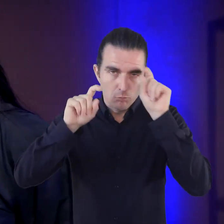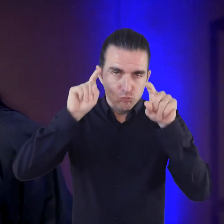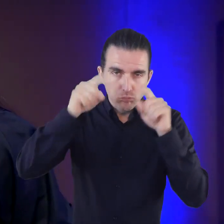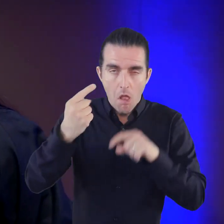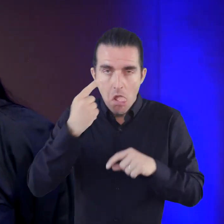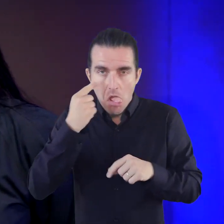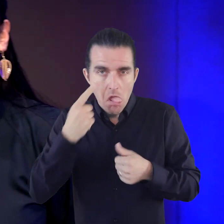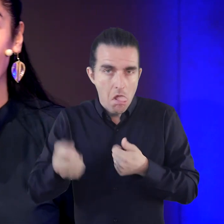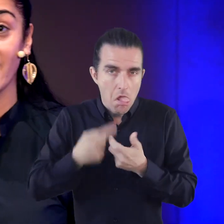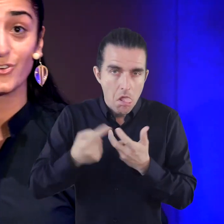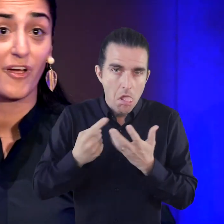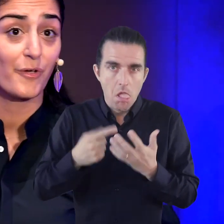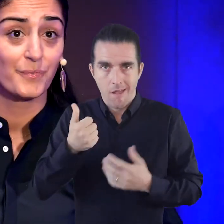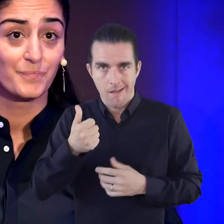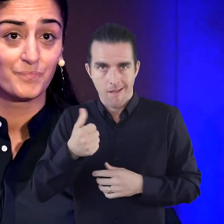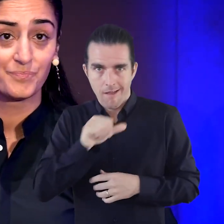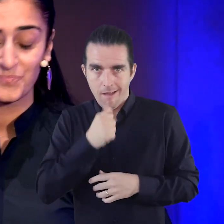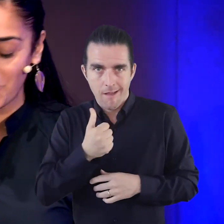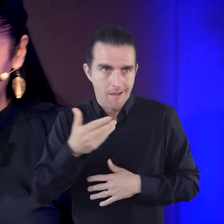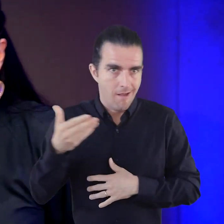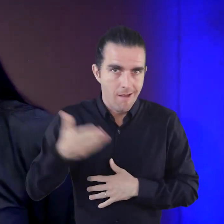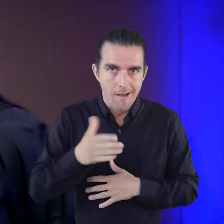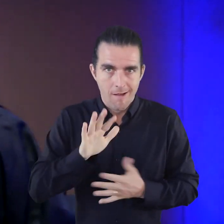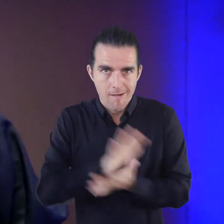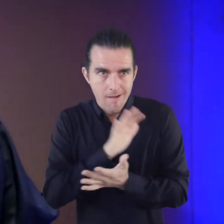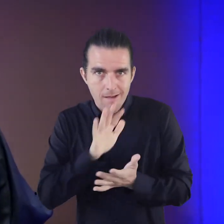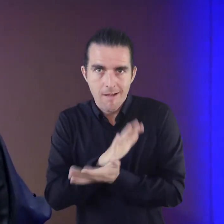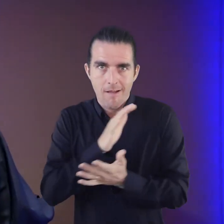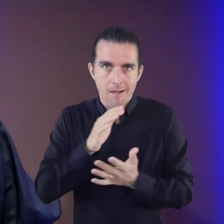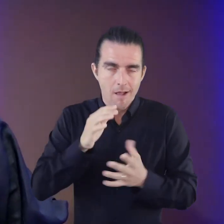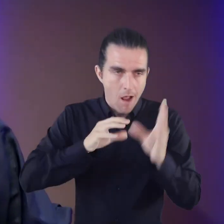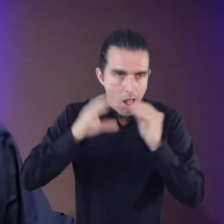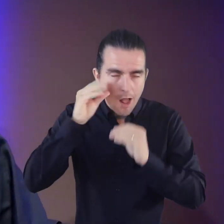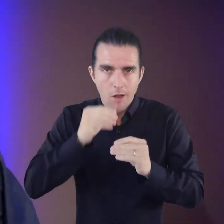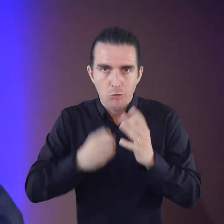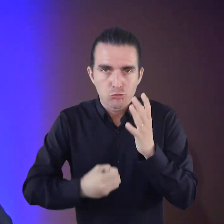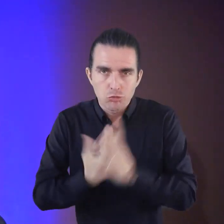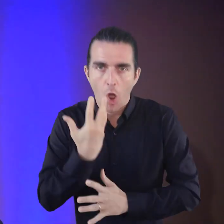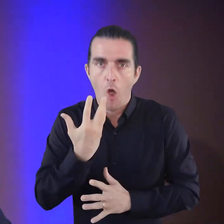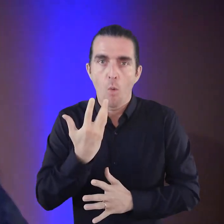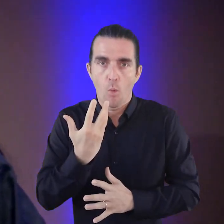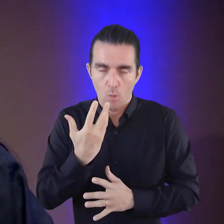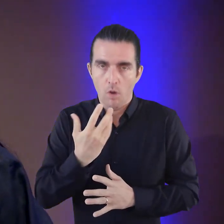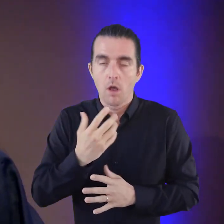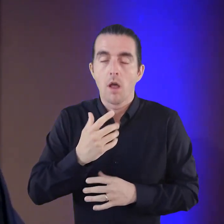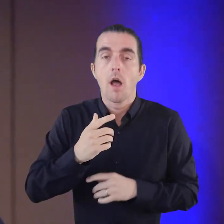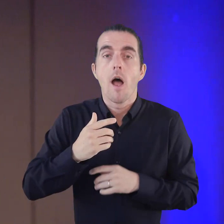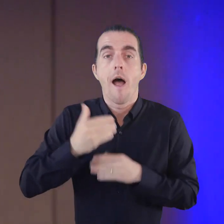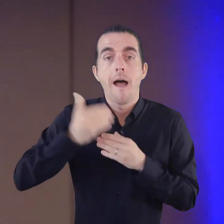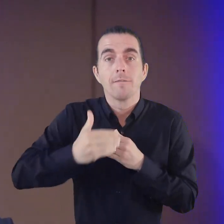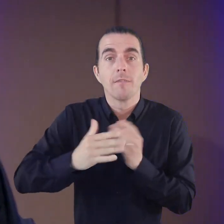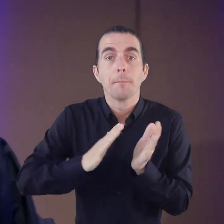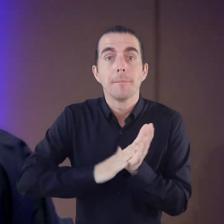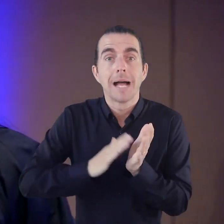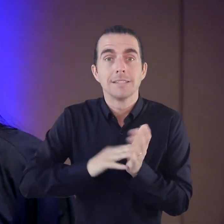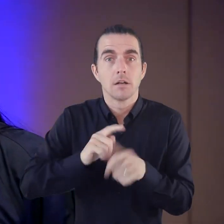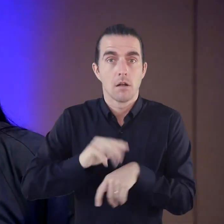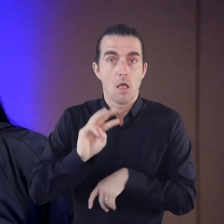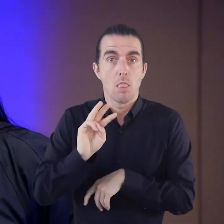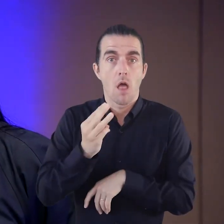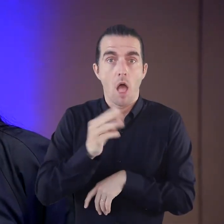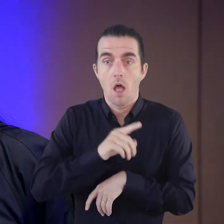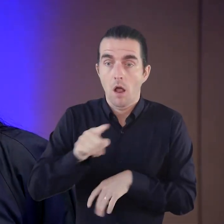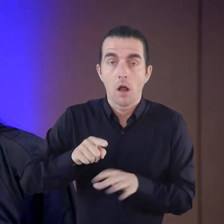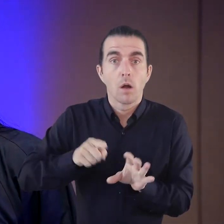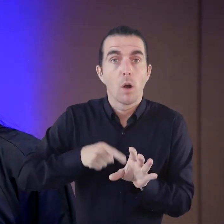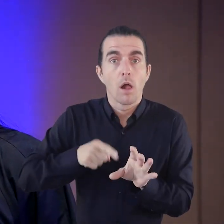time to think and create and grow. Every Monday at 3 p.m, young people could call and book the studio